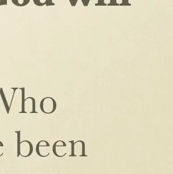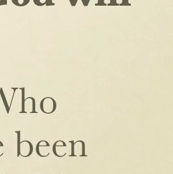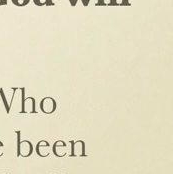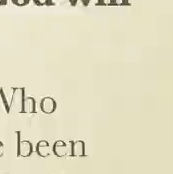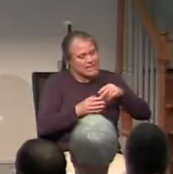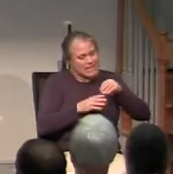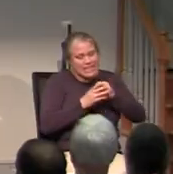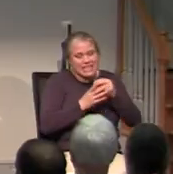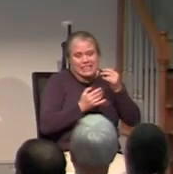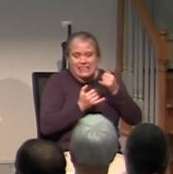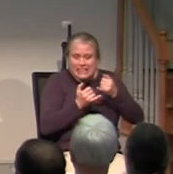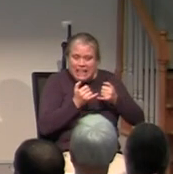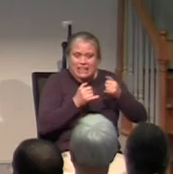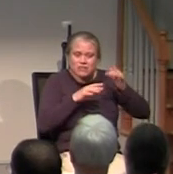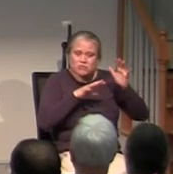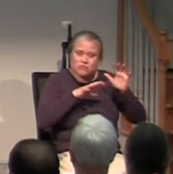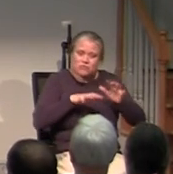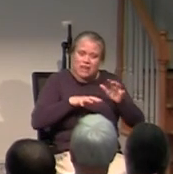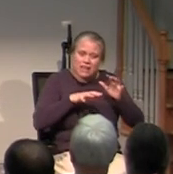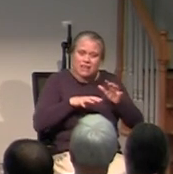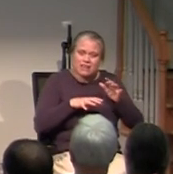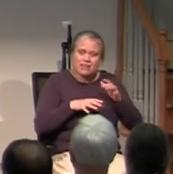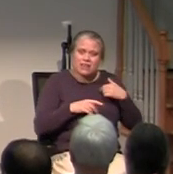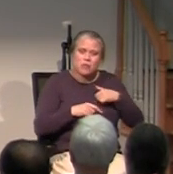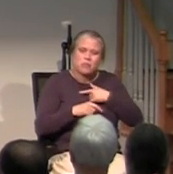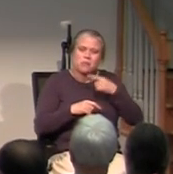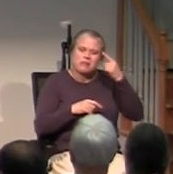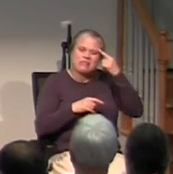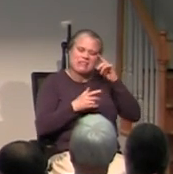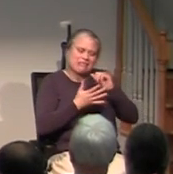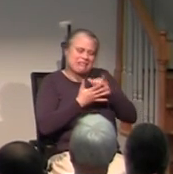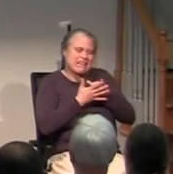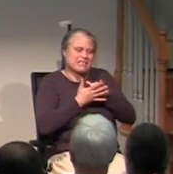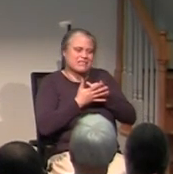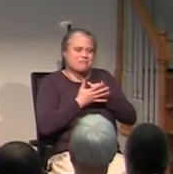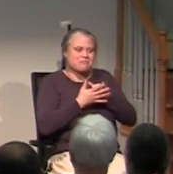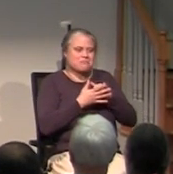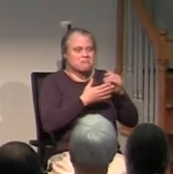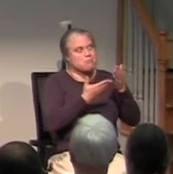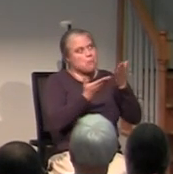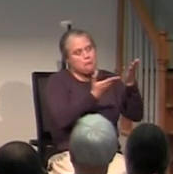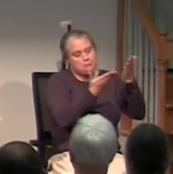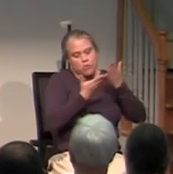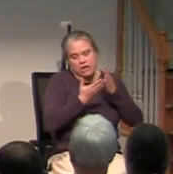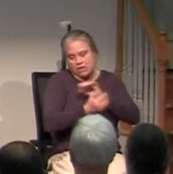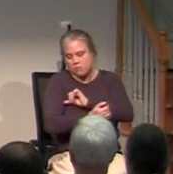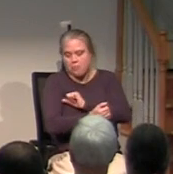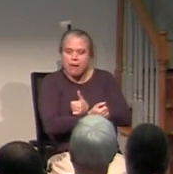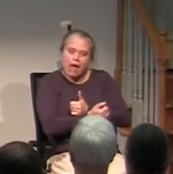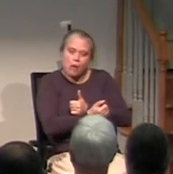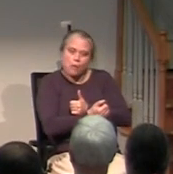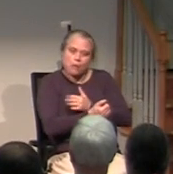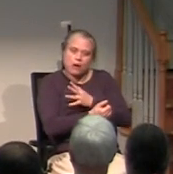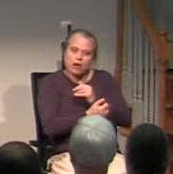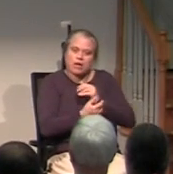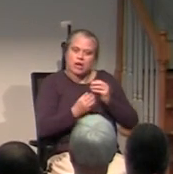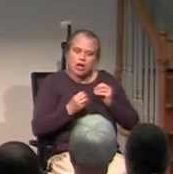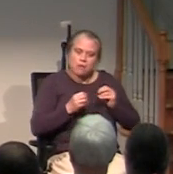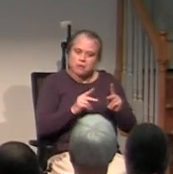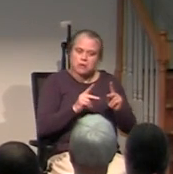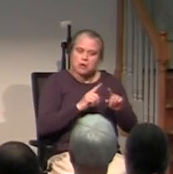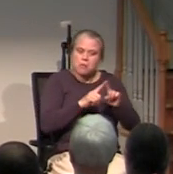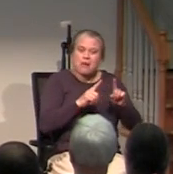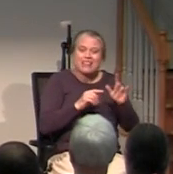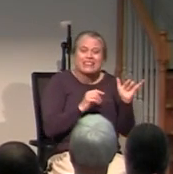rain?" We think of the latter rain as something that brings power and opportunity, but like a river, a